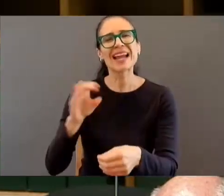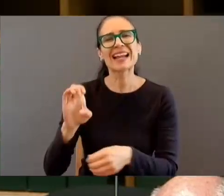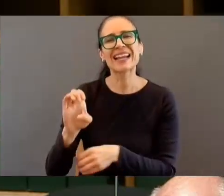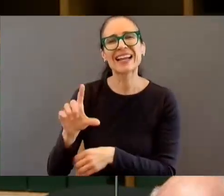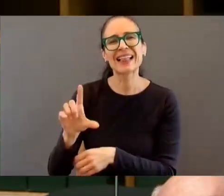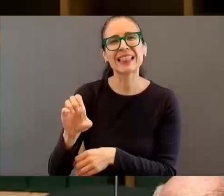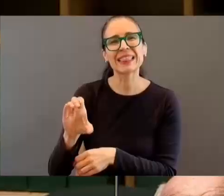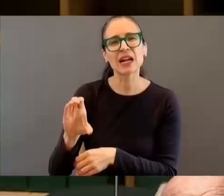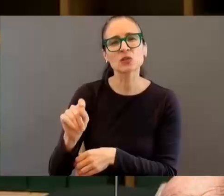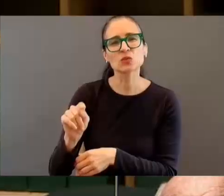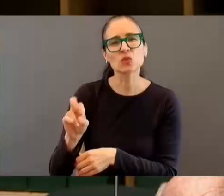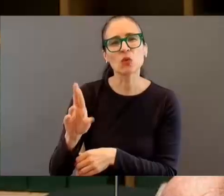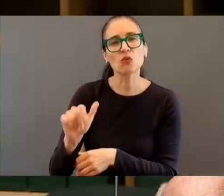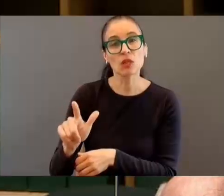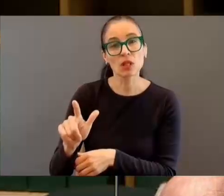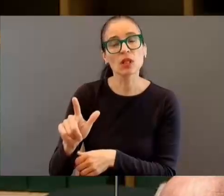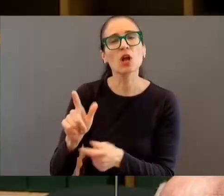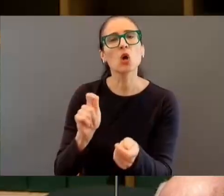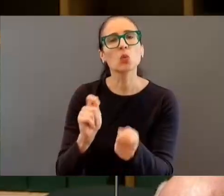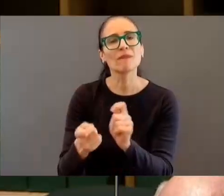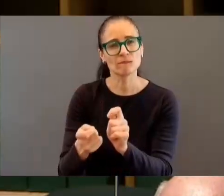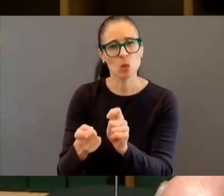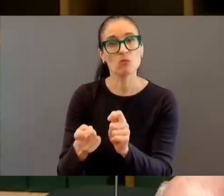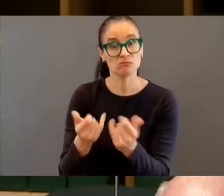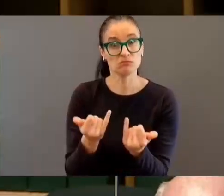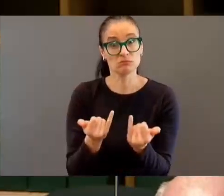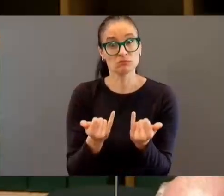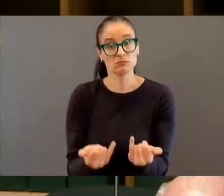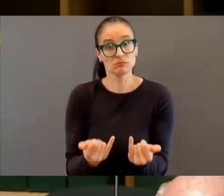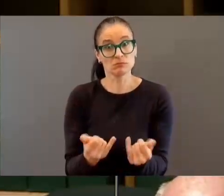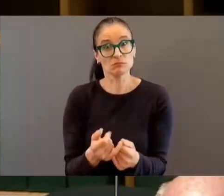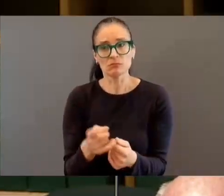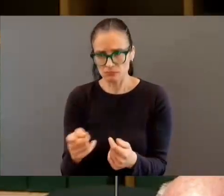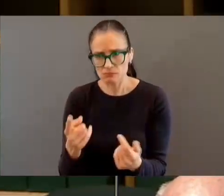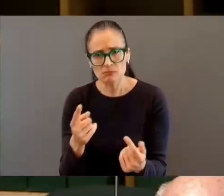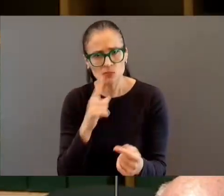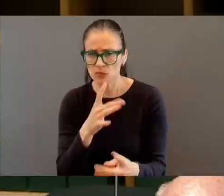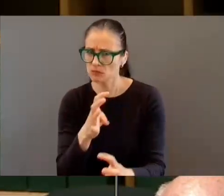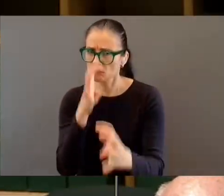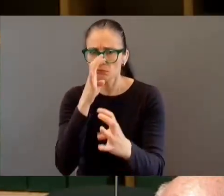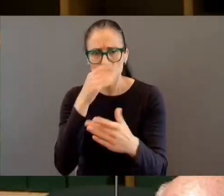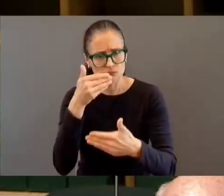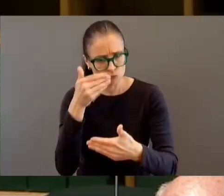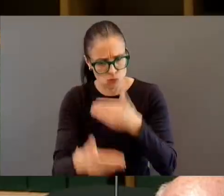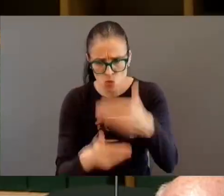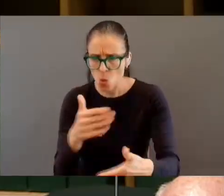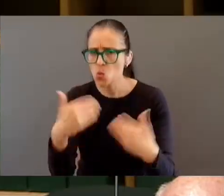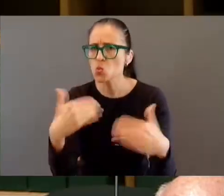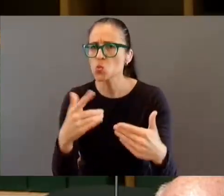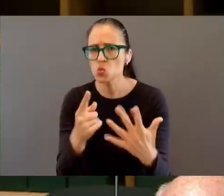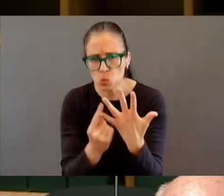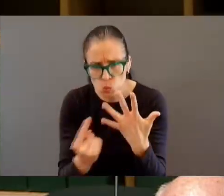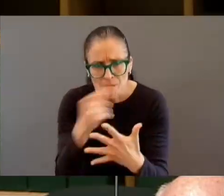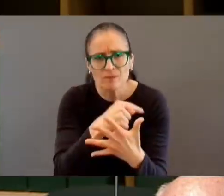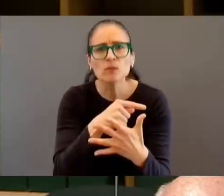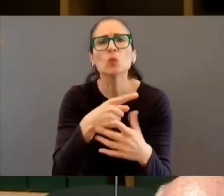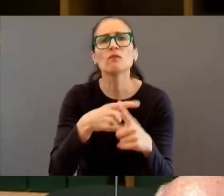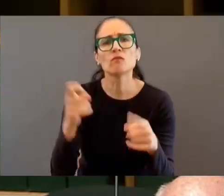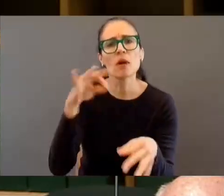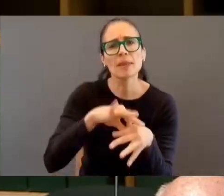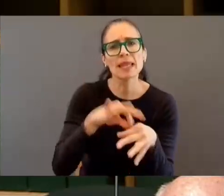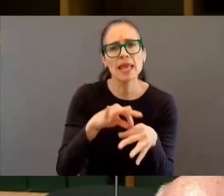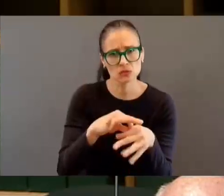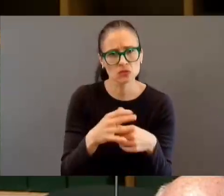We have a very rigorous process in BC that involves multiple reports after an election happens in British Columbia. The Chief Electoral